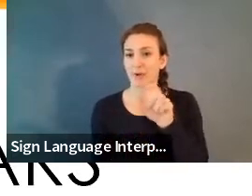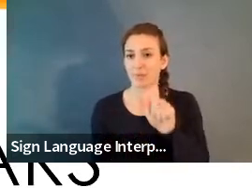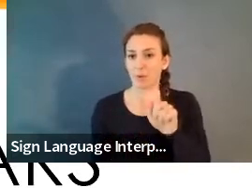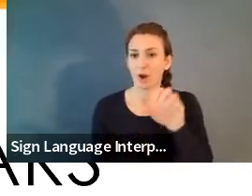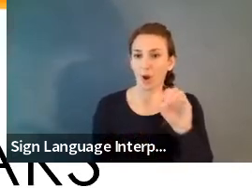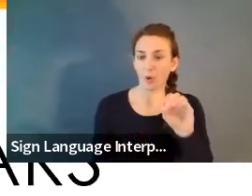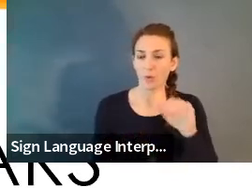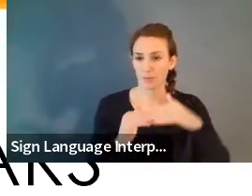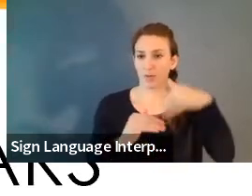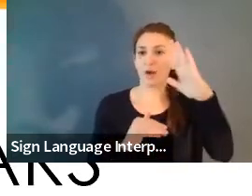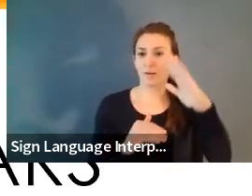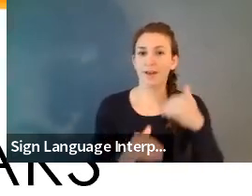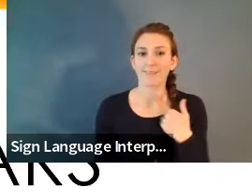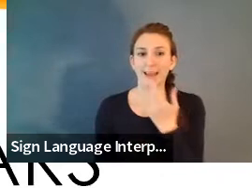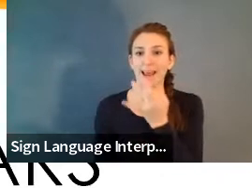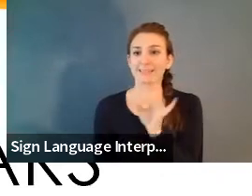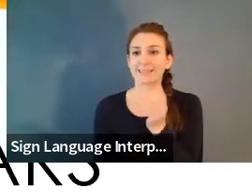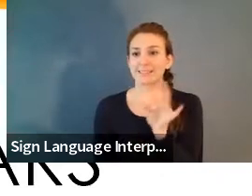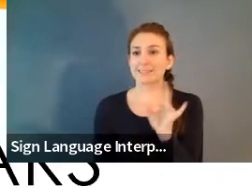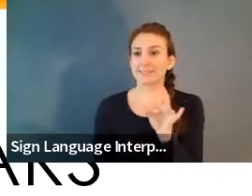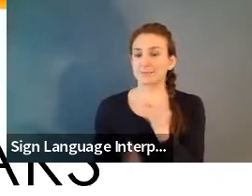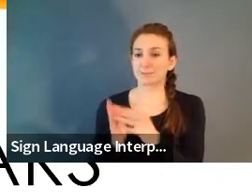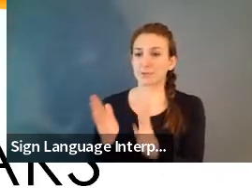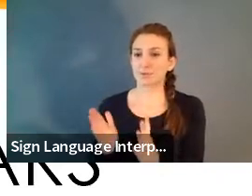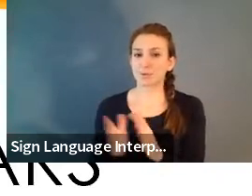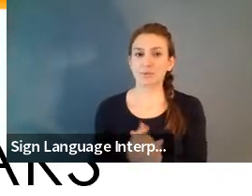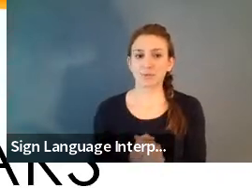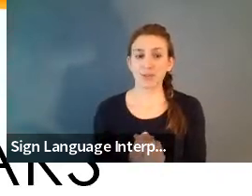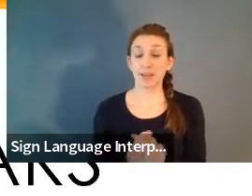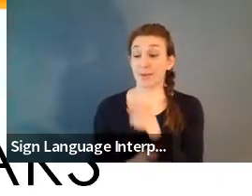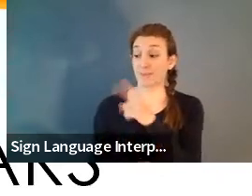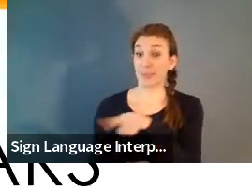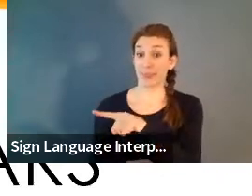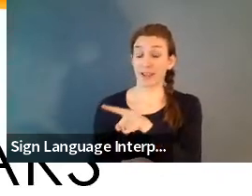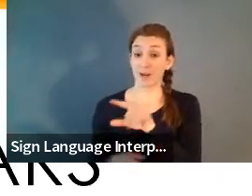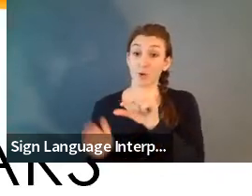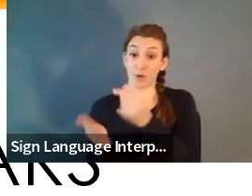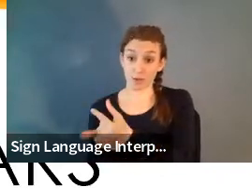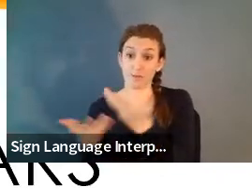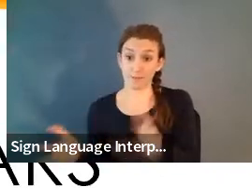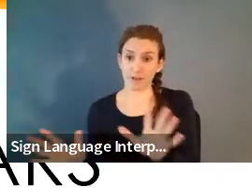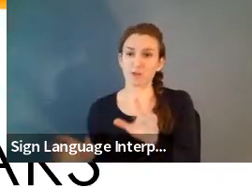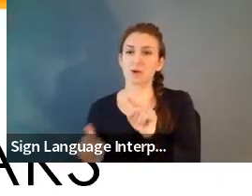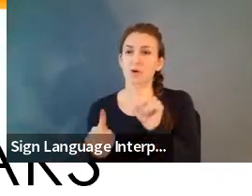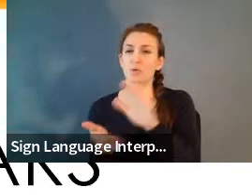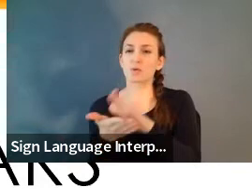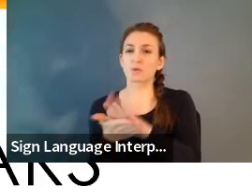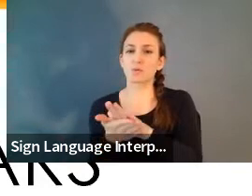and these are the schools that they decided to go to. A lot of them, you can see, stayed local. This is